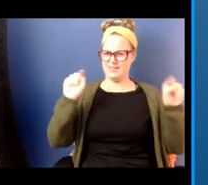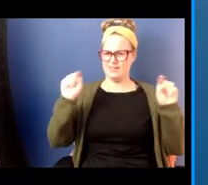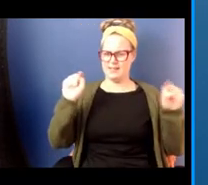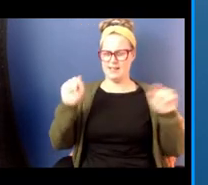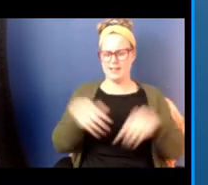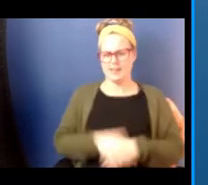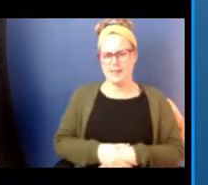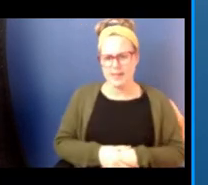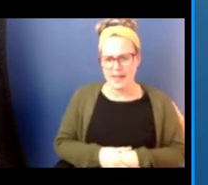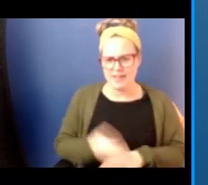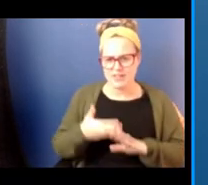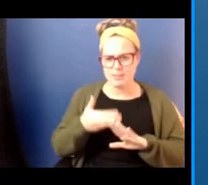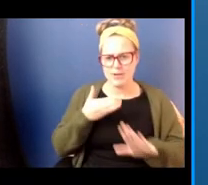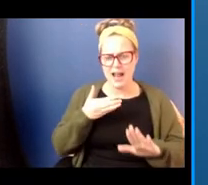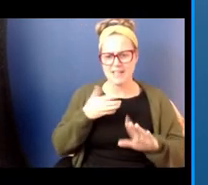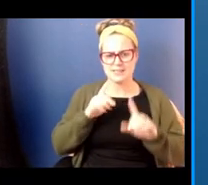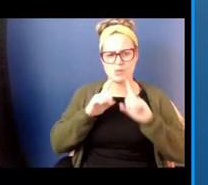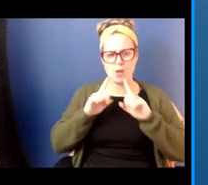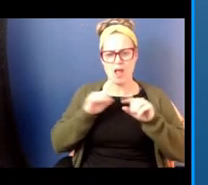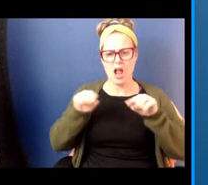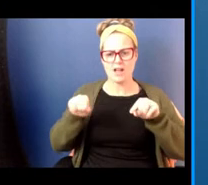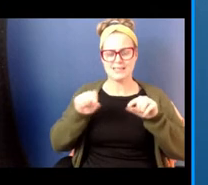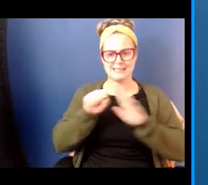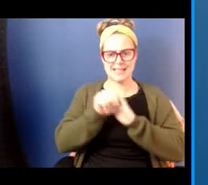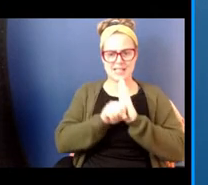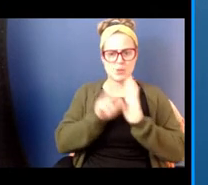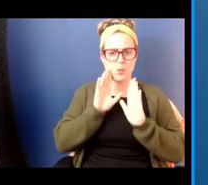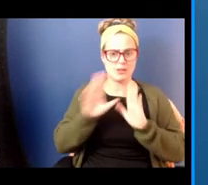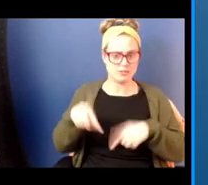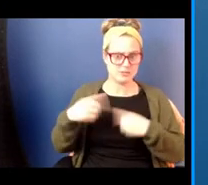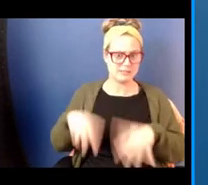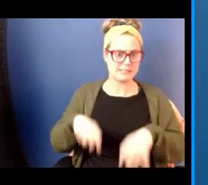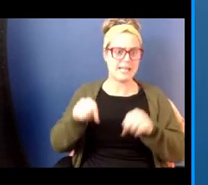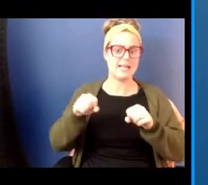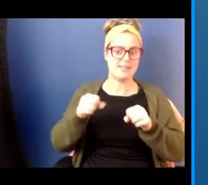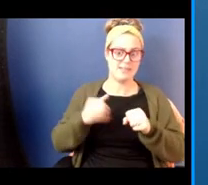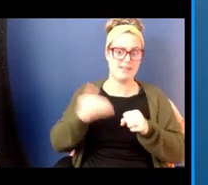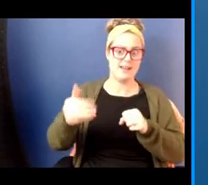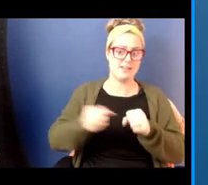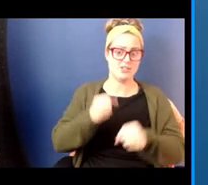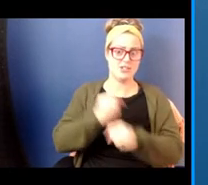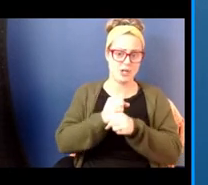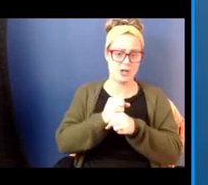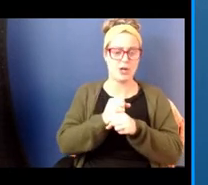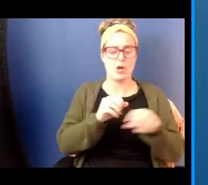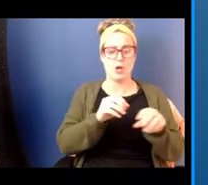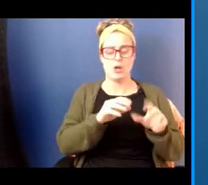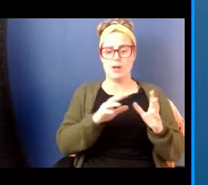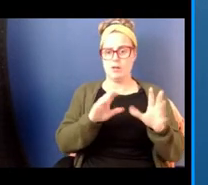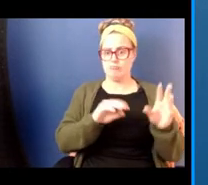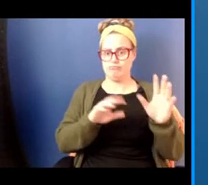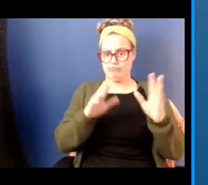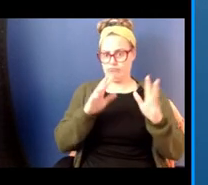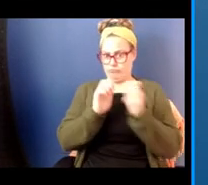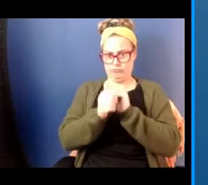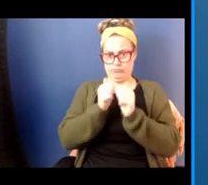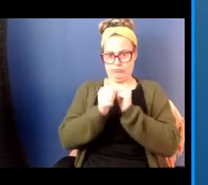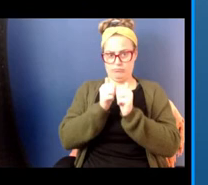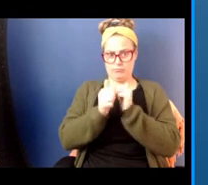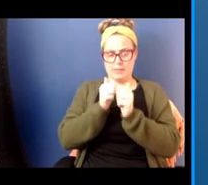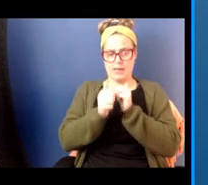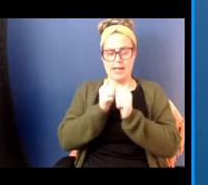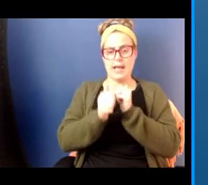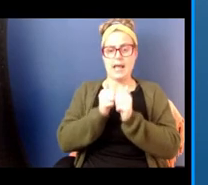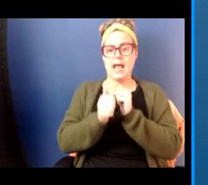will spend the next year maneuvering for their preferred position and we have created an opportunity for other states to take a run at encroaching the pre-window